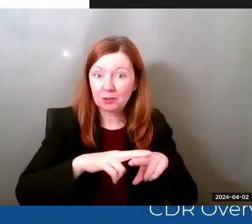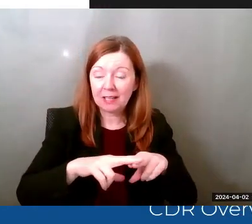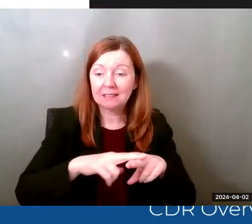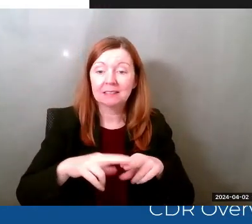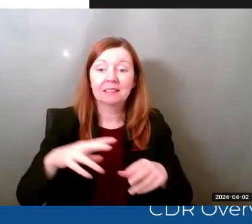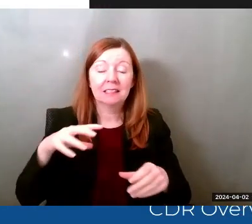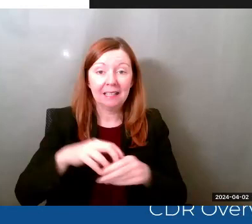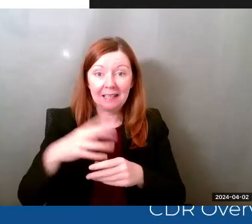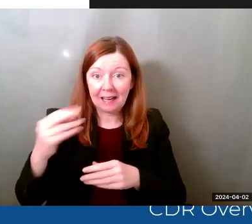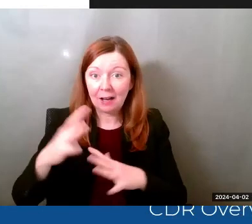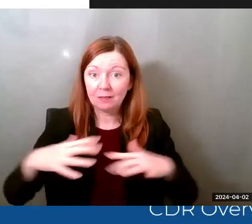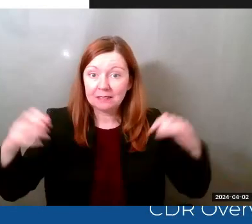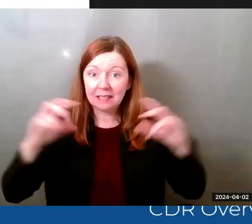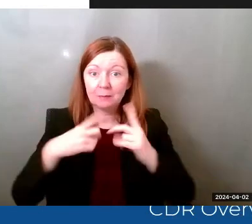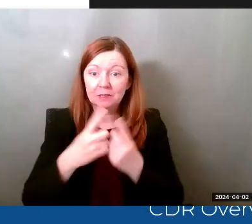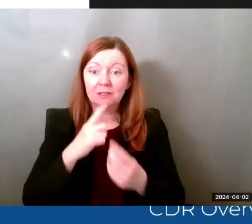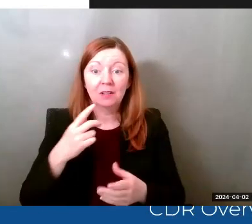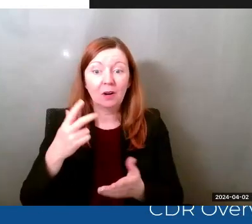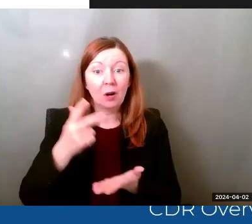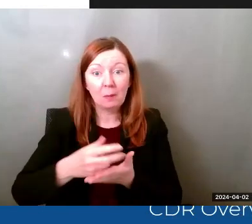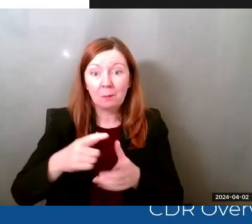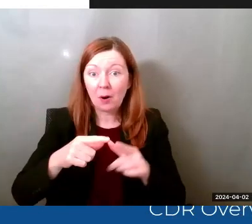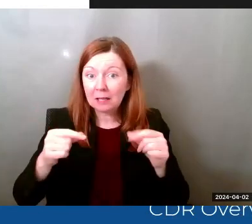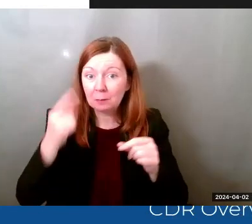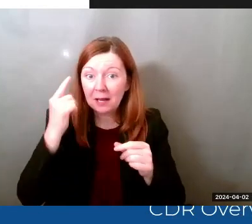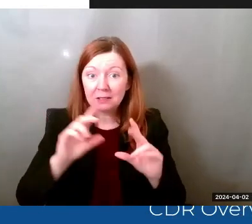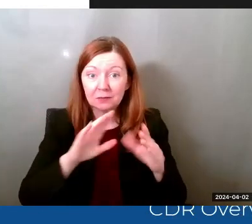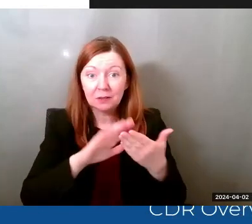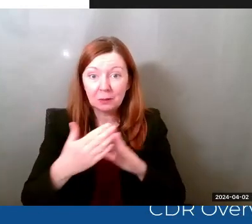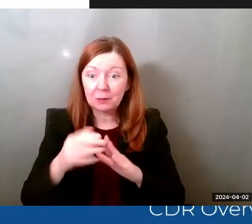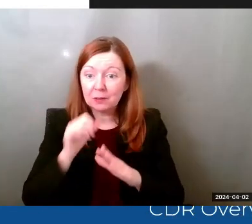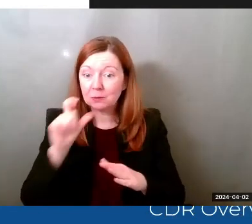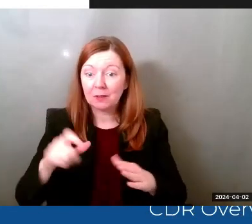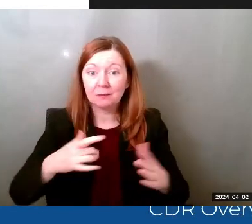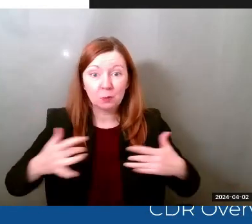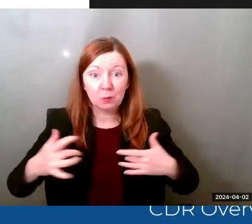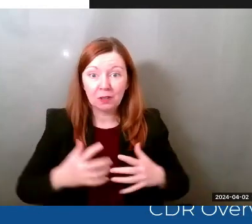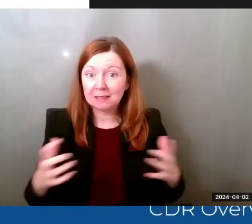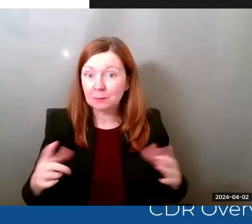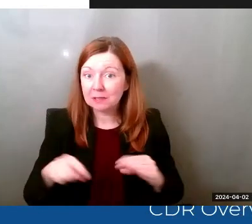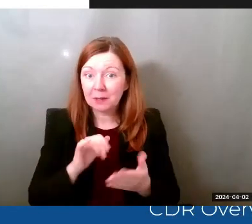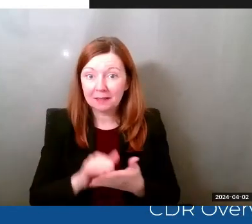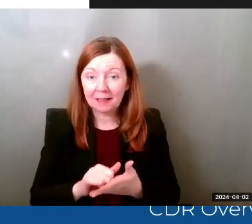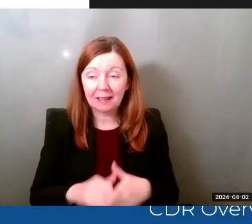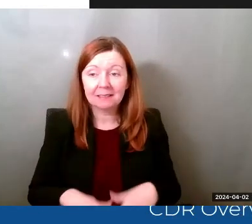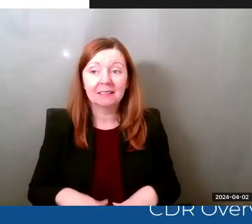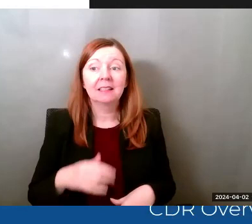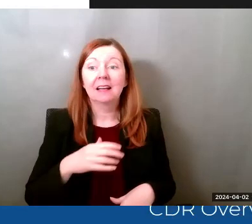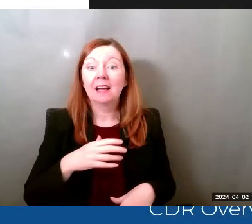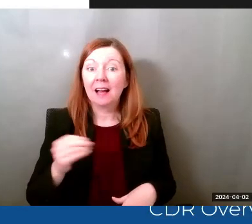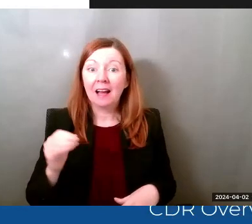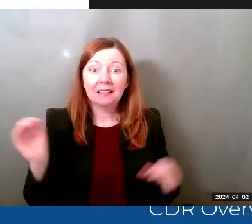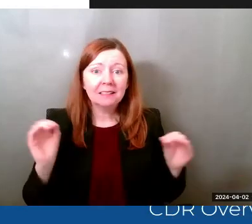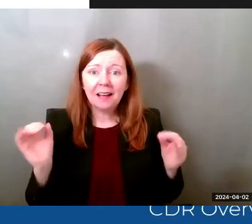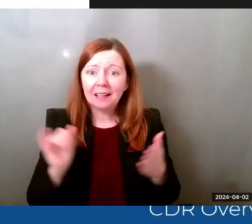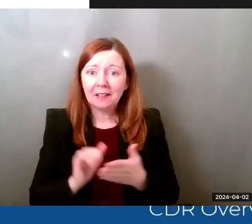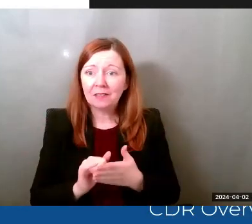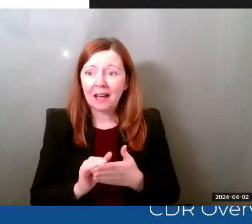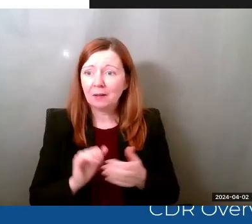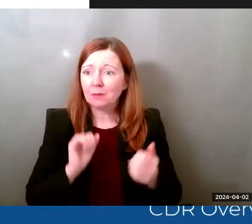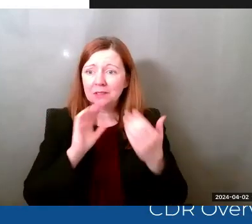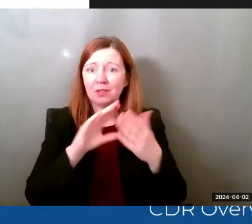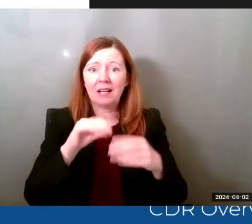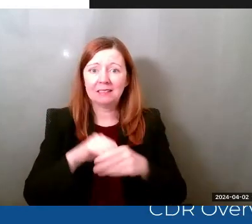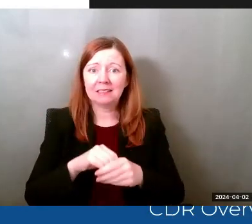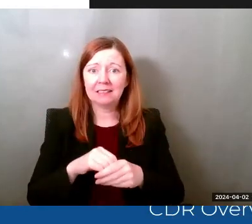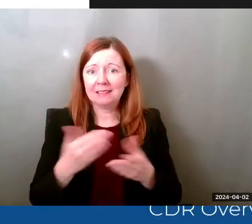district. There are parking passes for the community so that they don't have to worry as much about this. And none of that was addressed